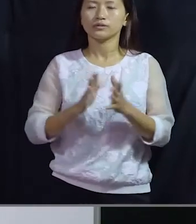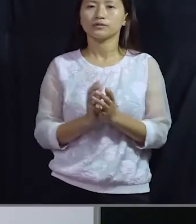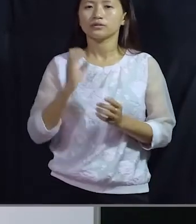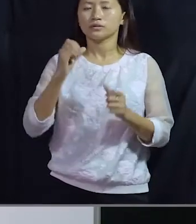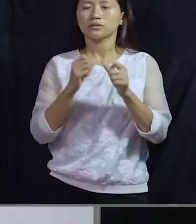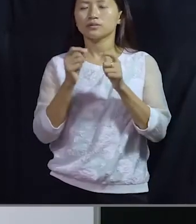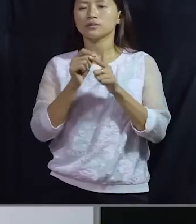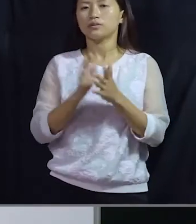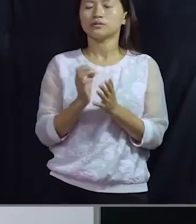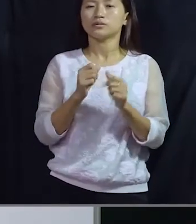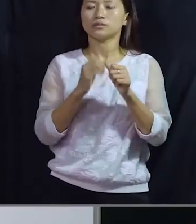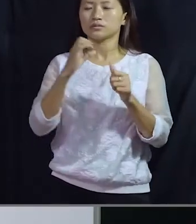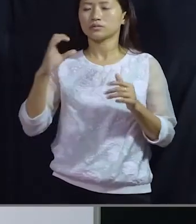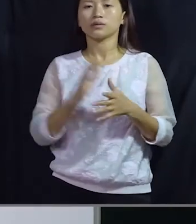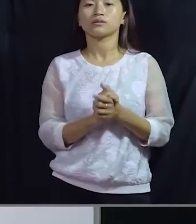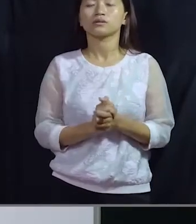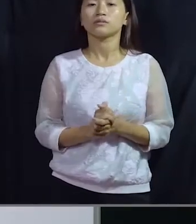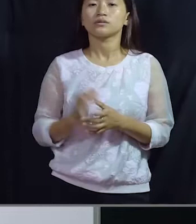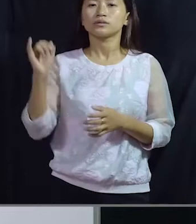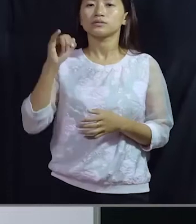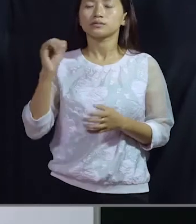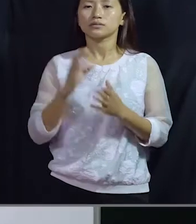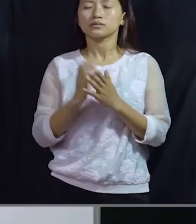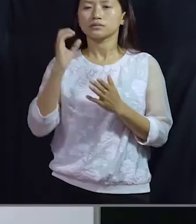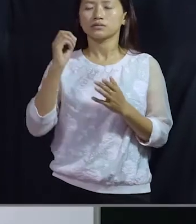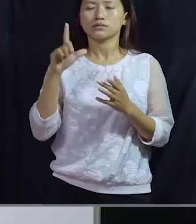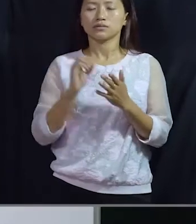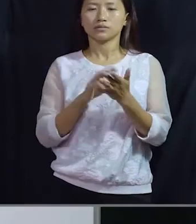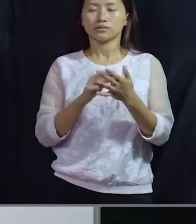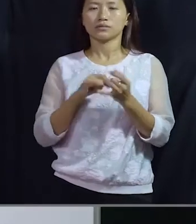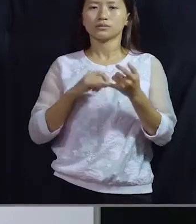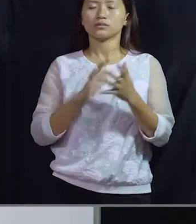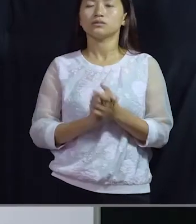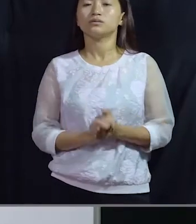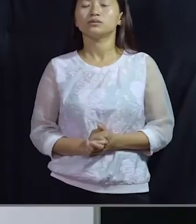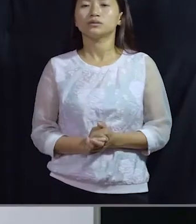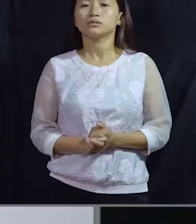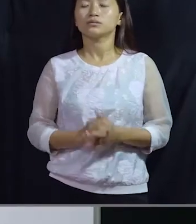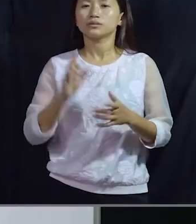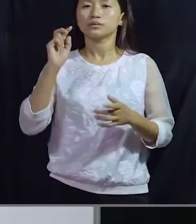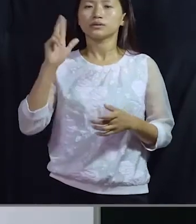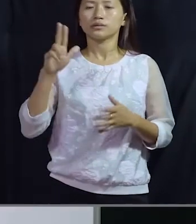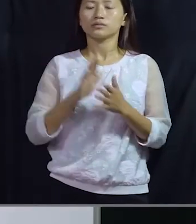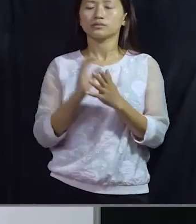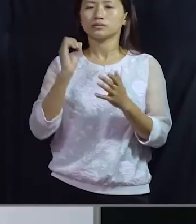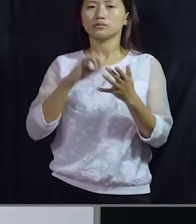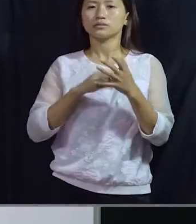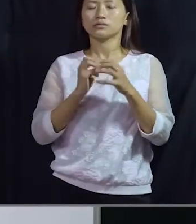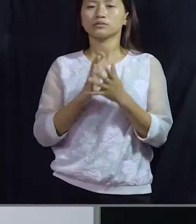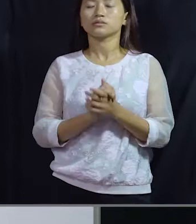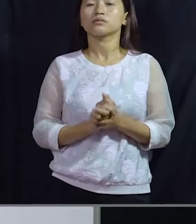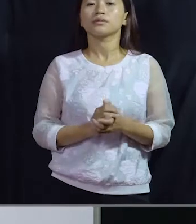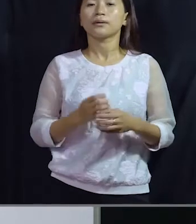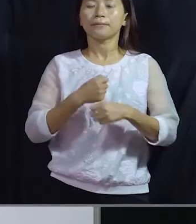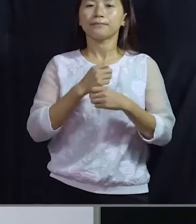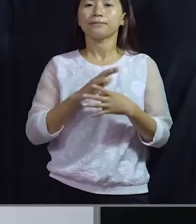account. We have 6 columns with the 8 columns, but these columns are